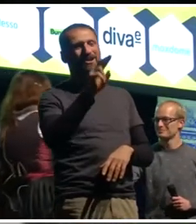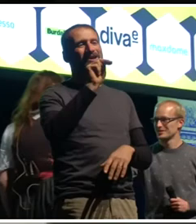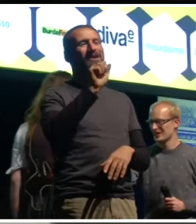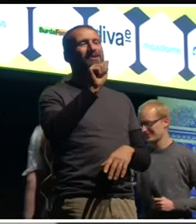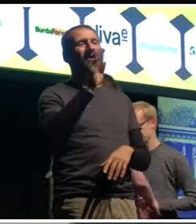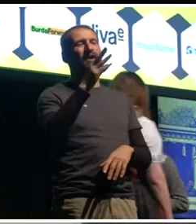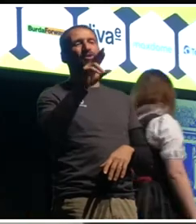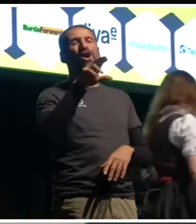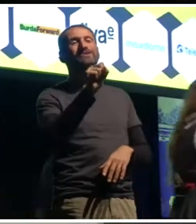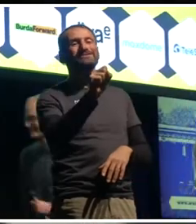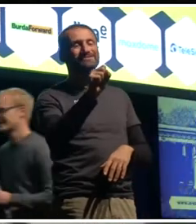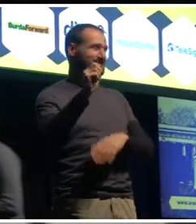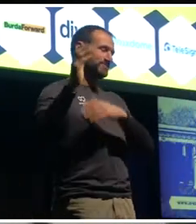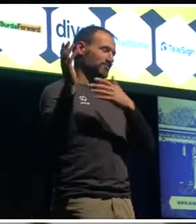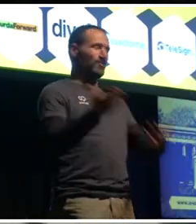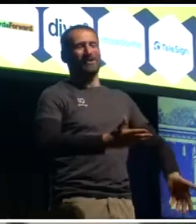Thank you, Matthias. Thank you.